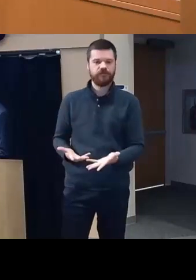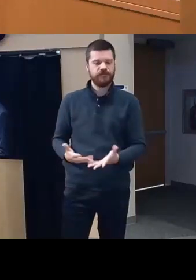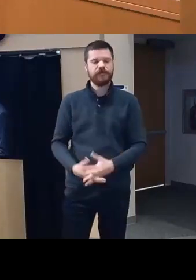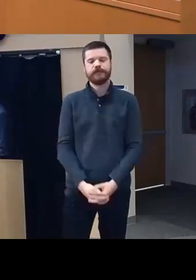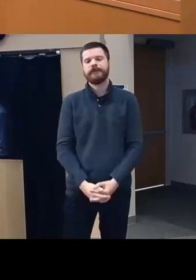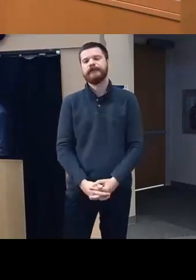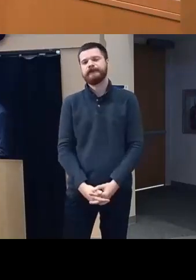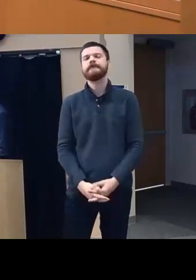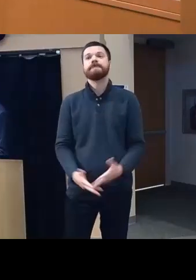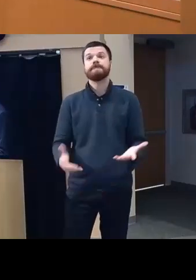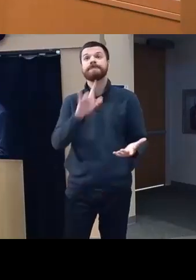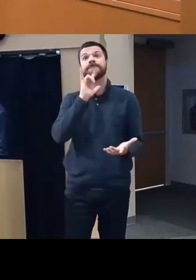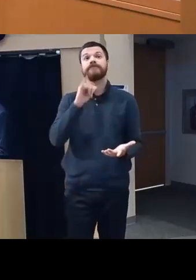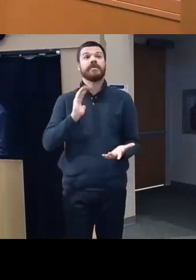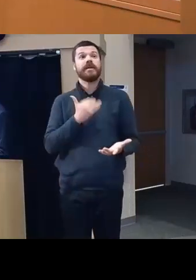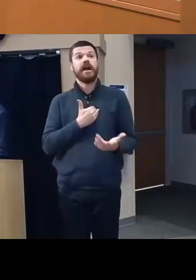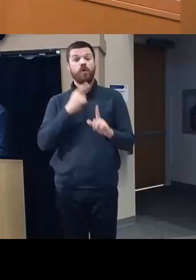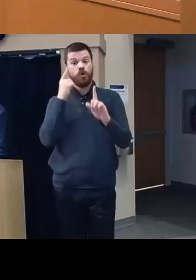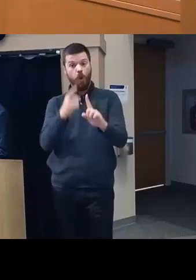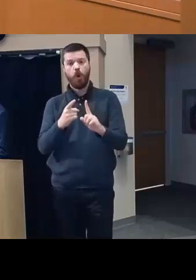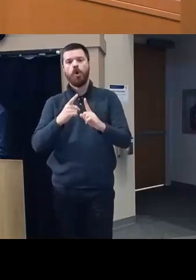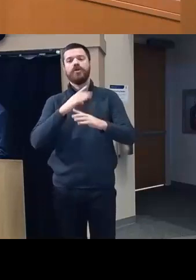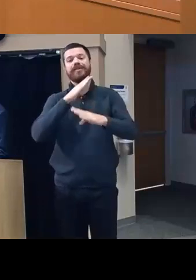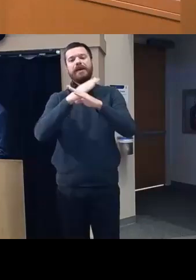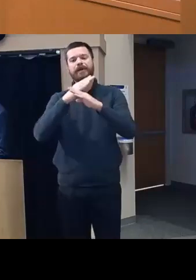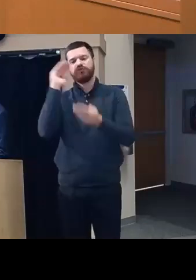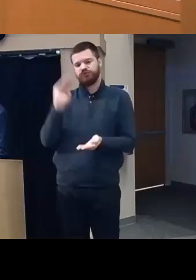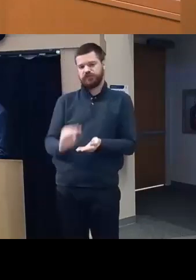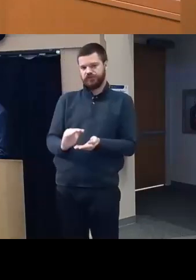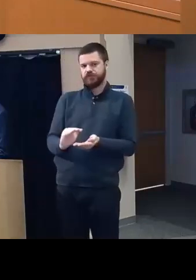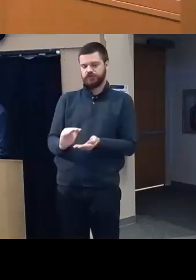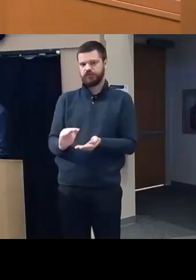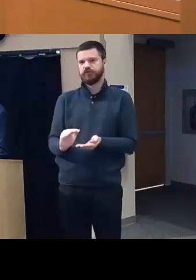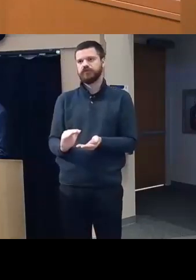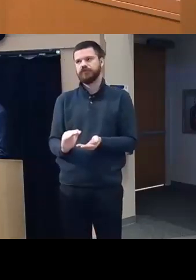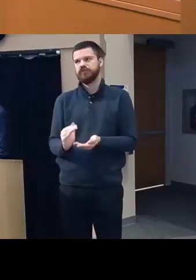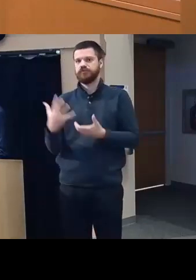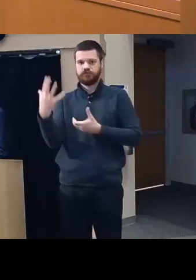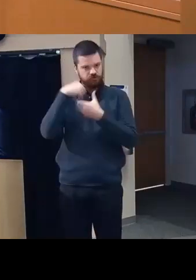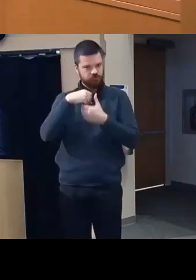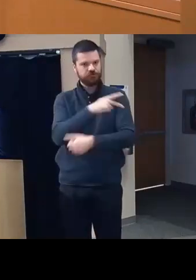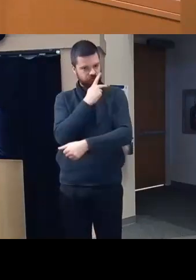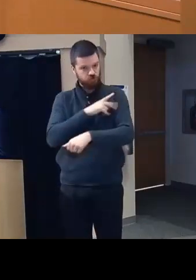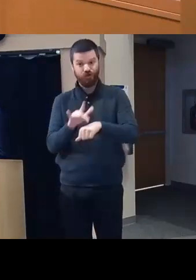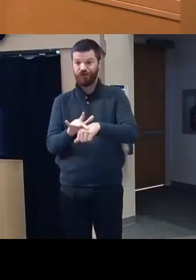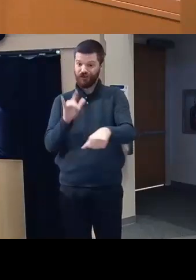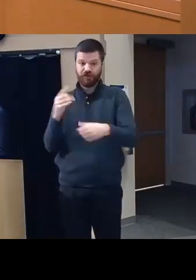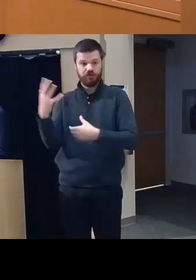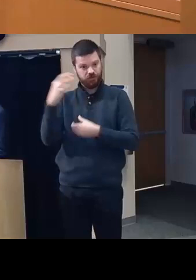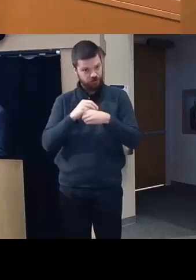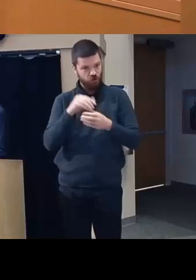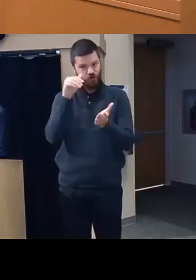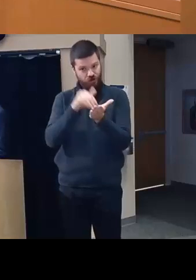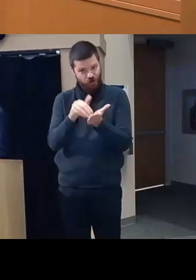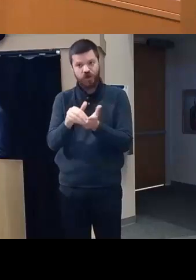So really what we're hoping to do is decrease barriers to engage patients early and often and